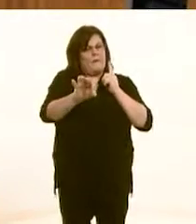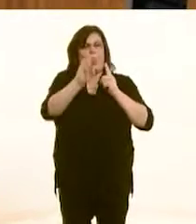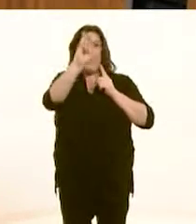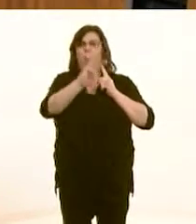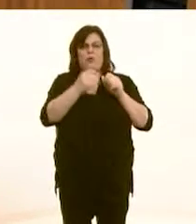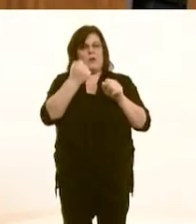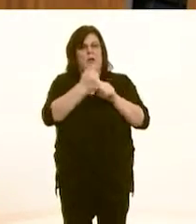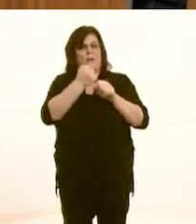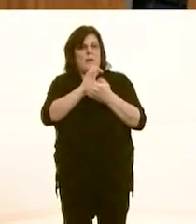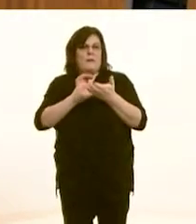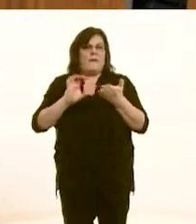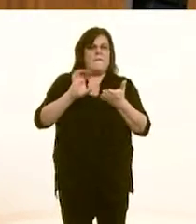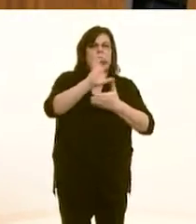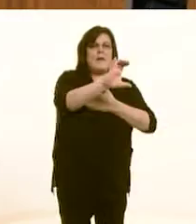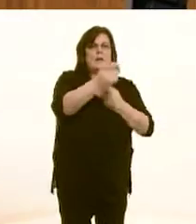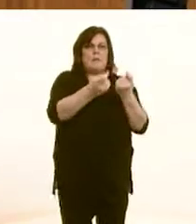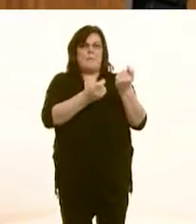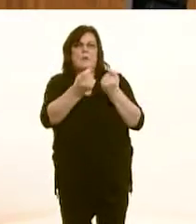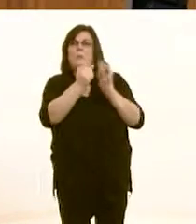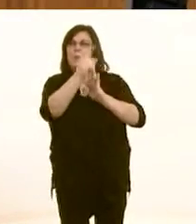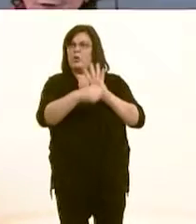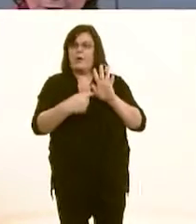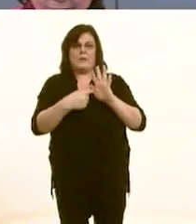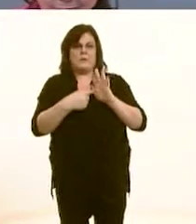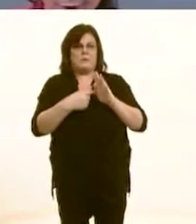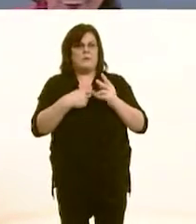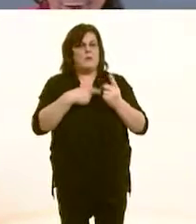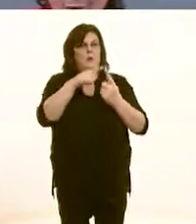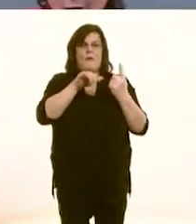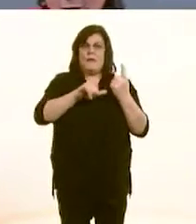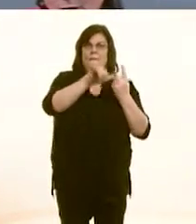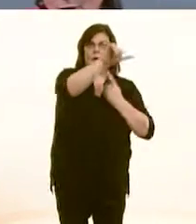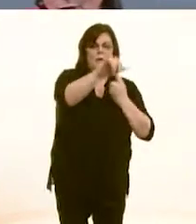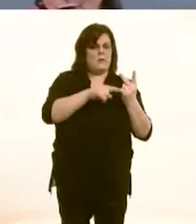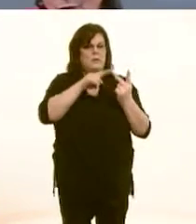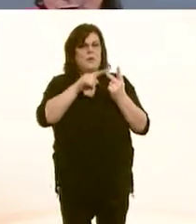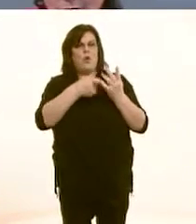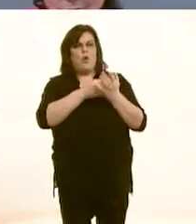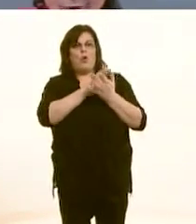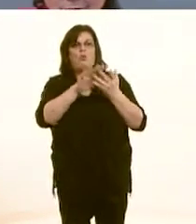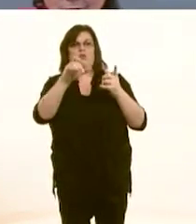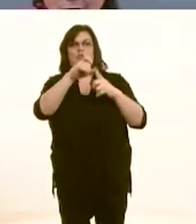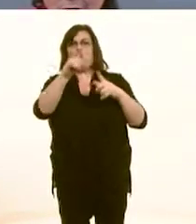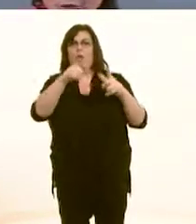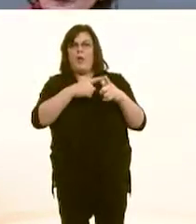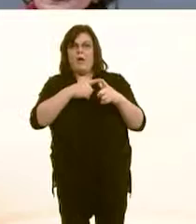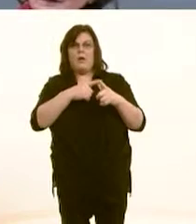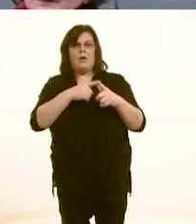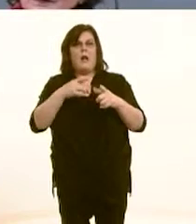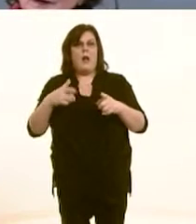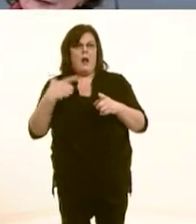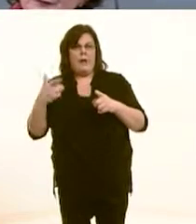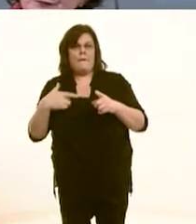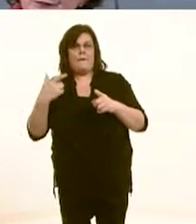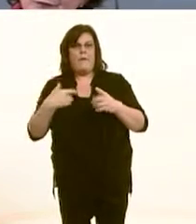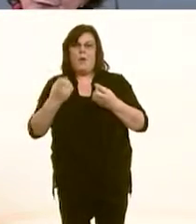Government have managed or invested in. In respect of the second project, you've lost a considerable sum of Welsh taxpayers' money. In respect of the